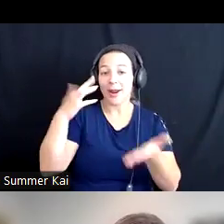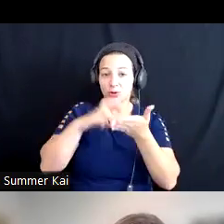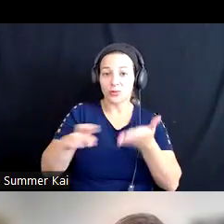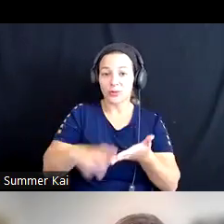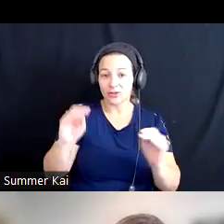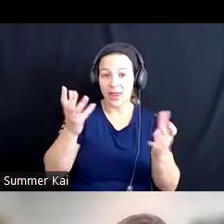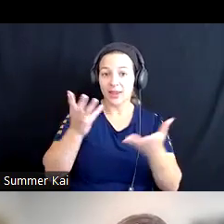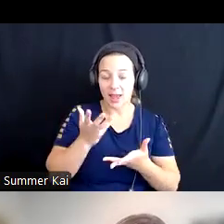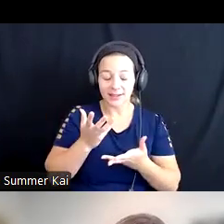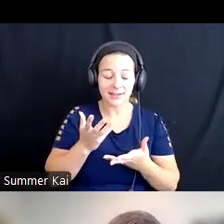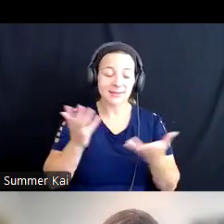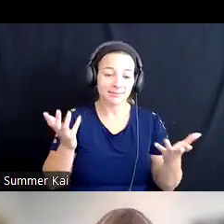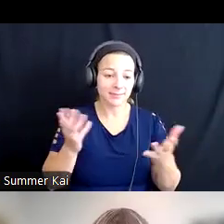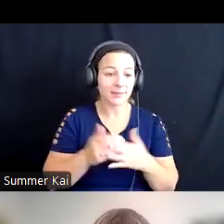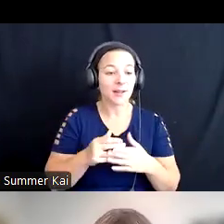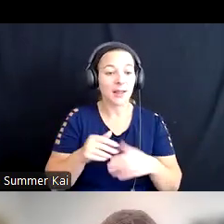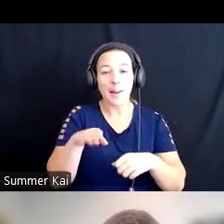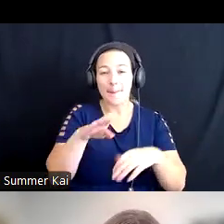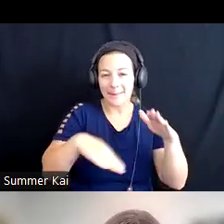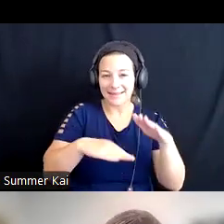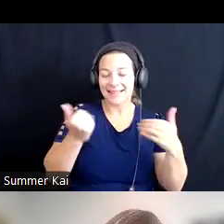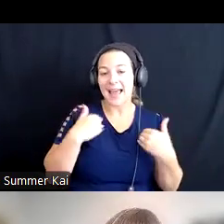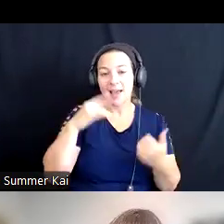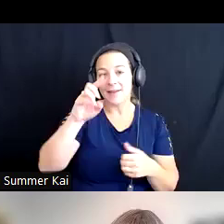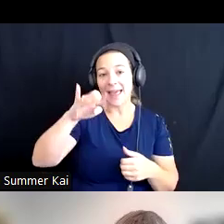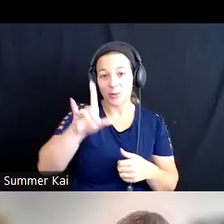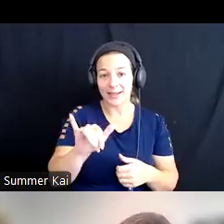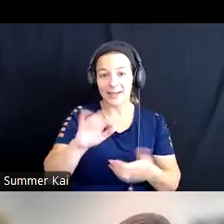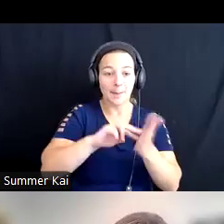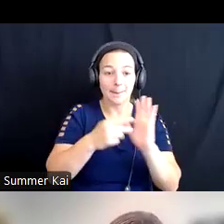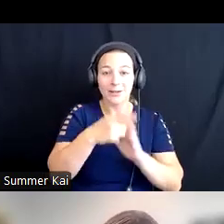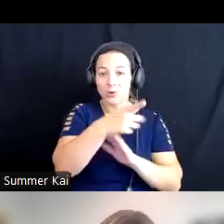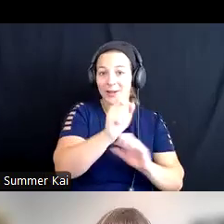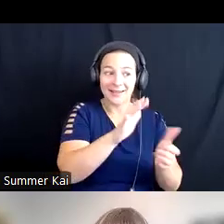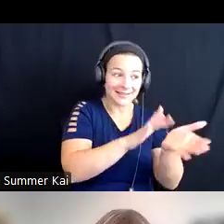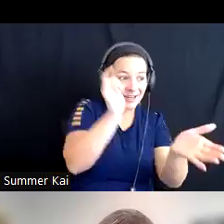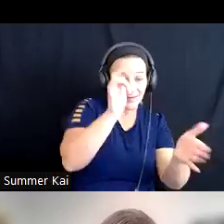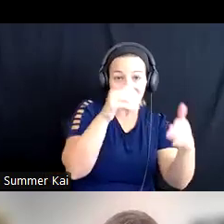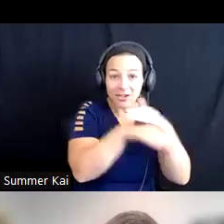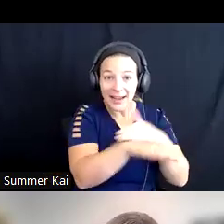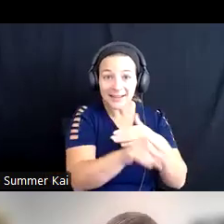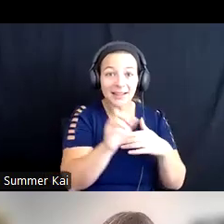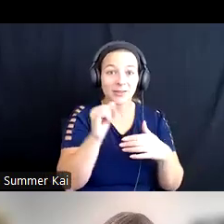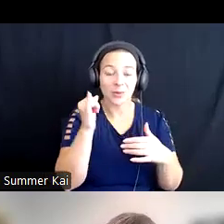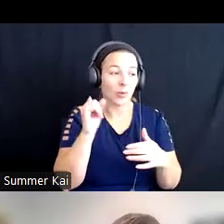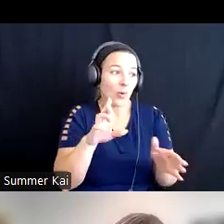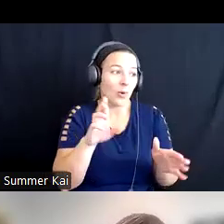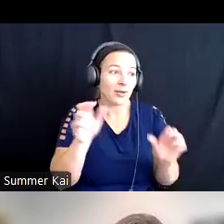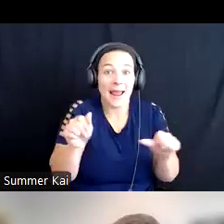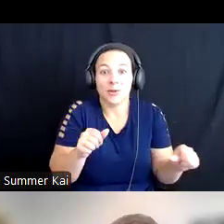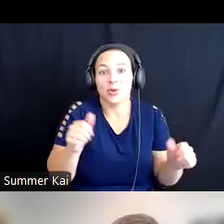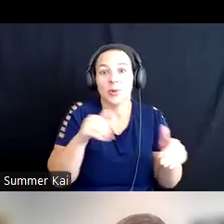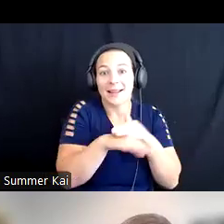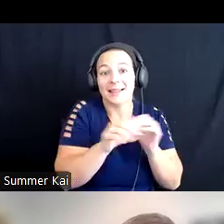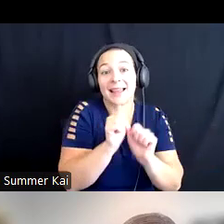us a lot, basically that having equity doesn't necessarily mean that people can easily access it or even wish to. So first off,